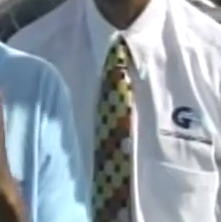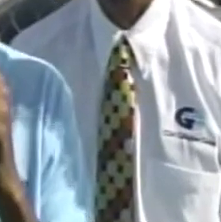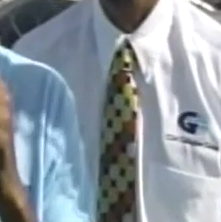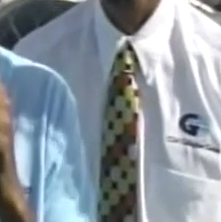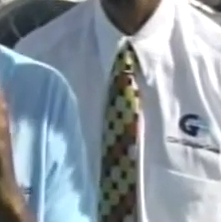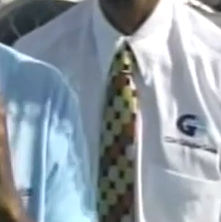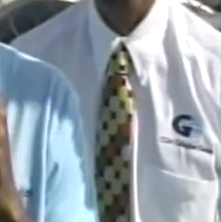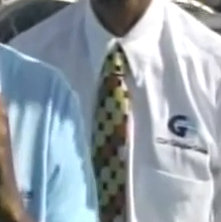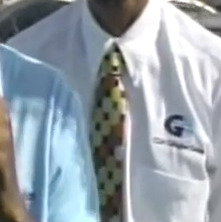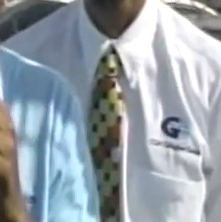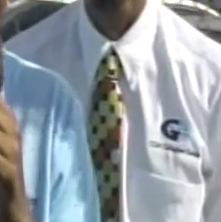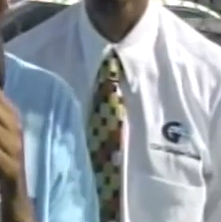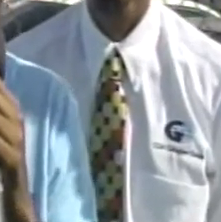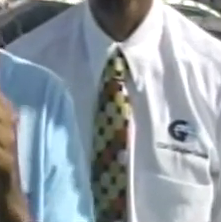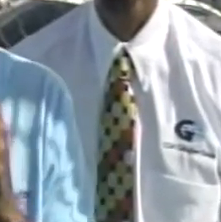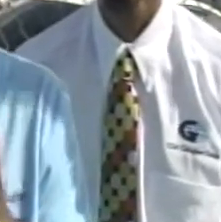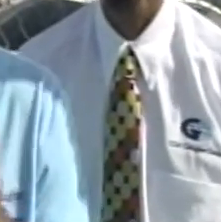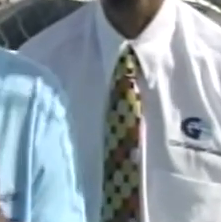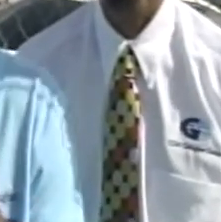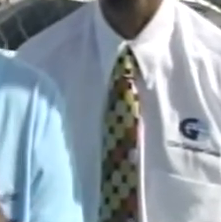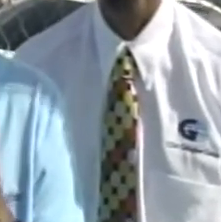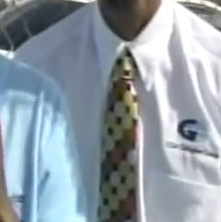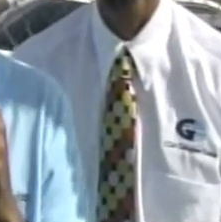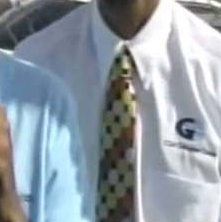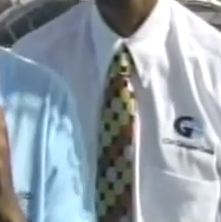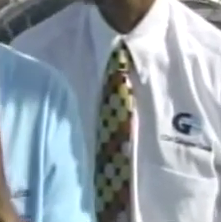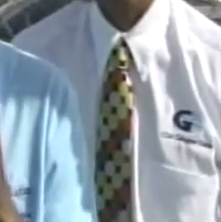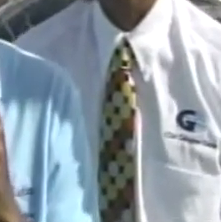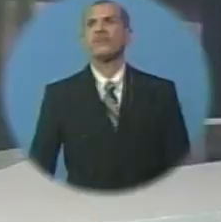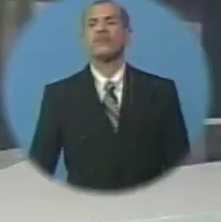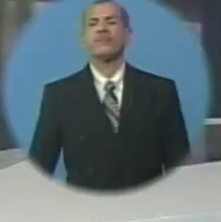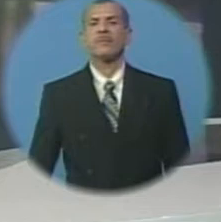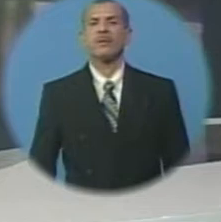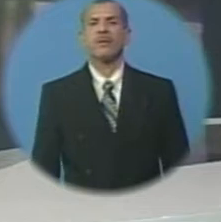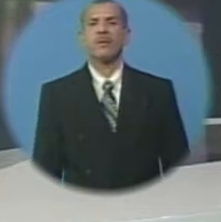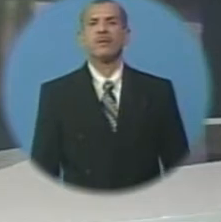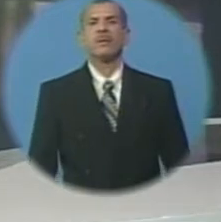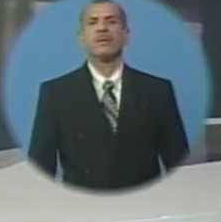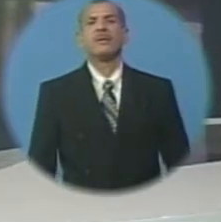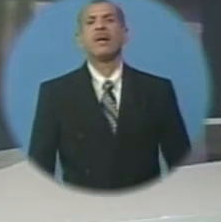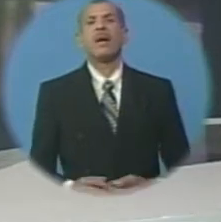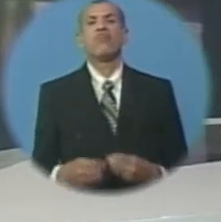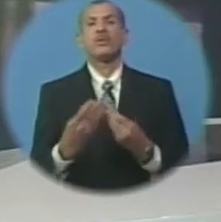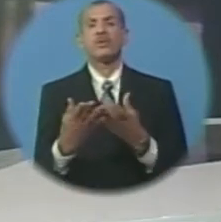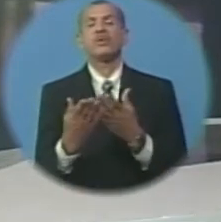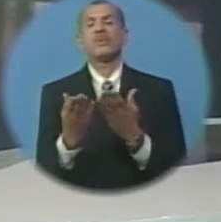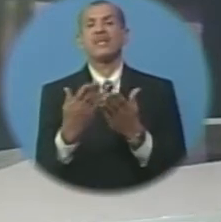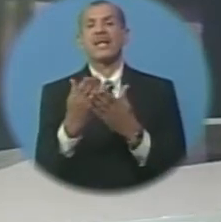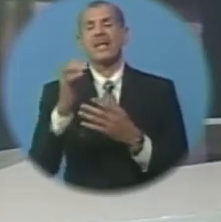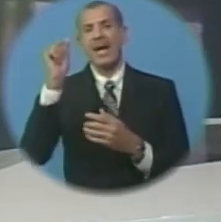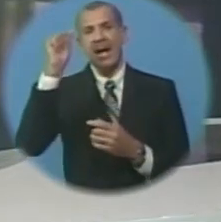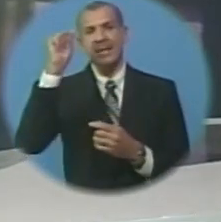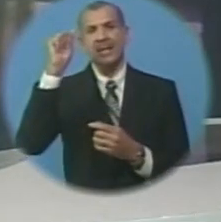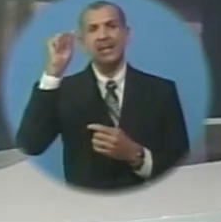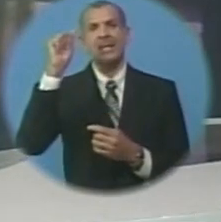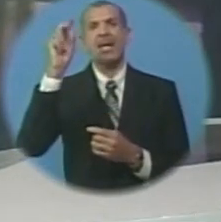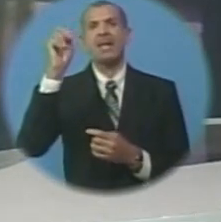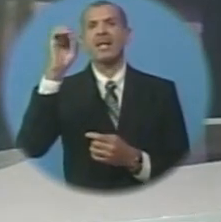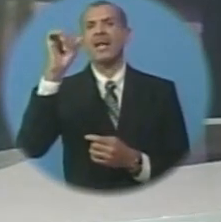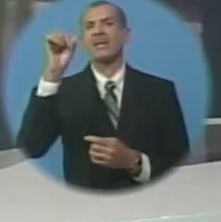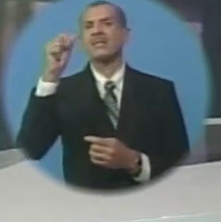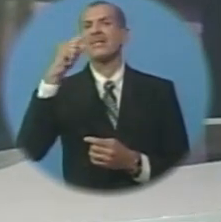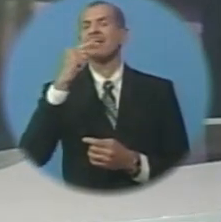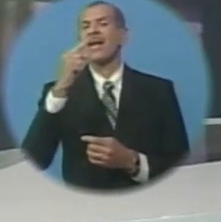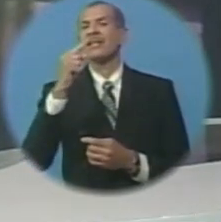as we buy into the concept of taking a village to raise a child. And producer-presenter here, Anthony Admiral Nelson, thanked